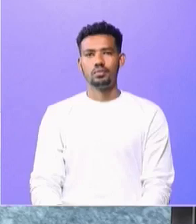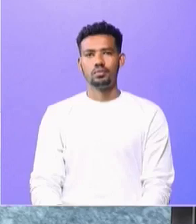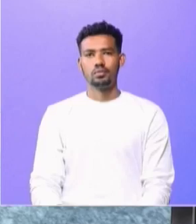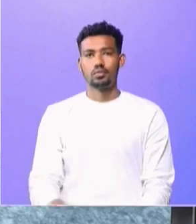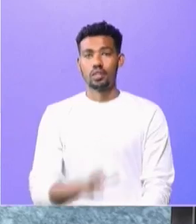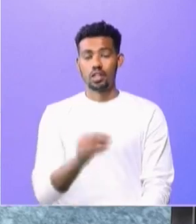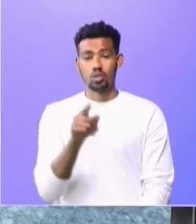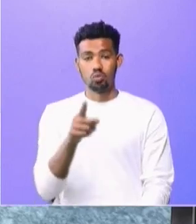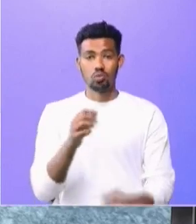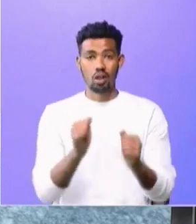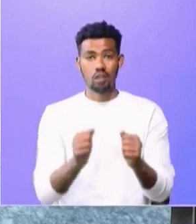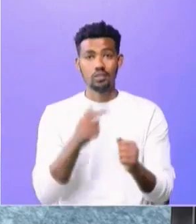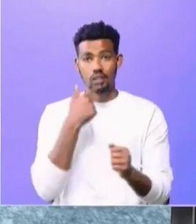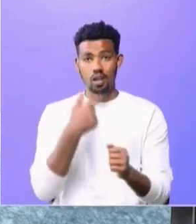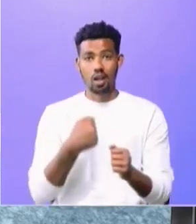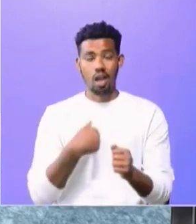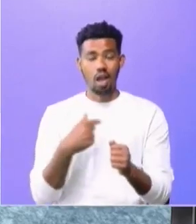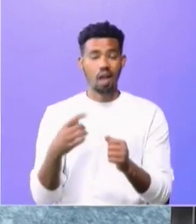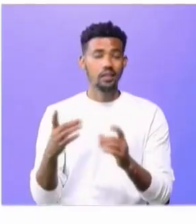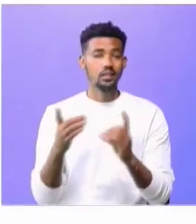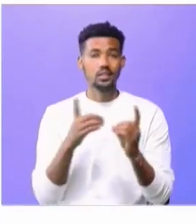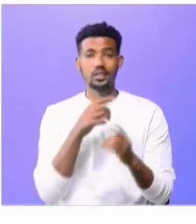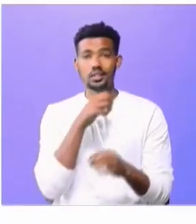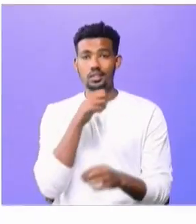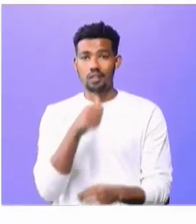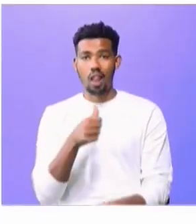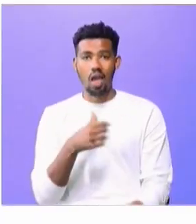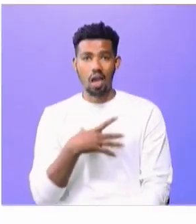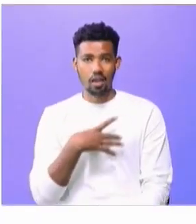And you can say I dislike